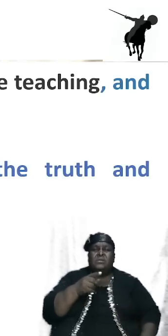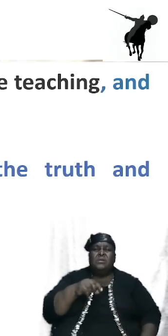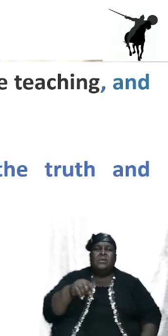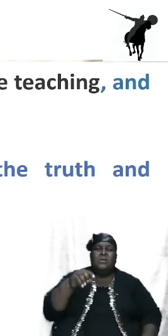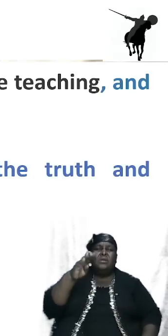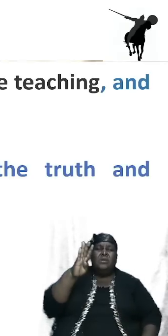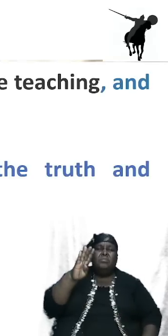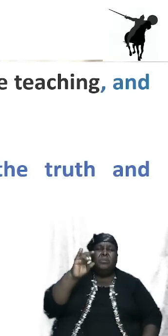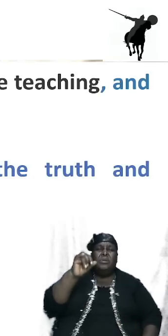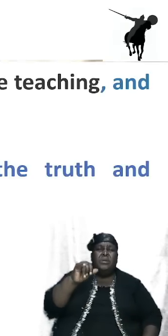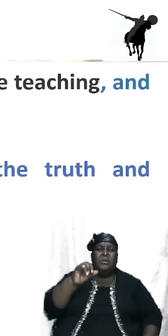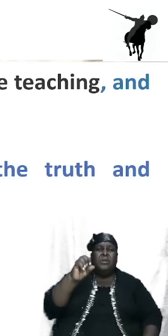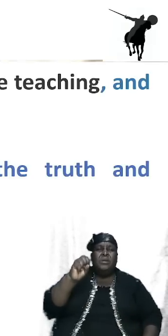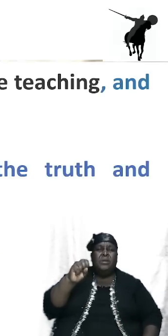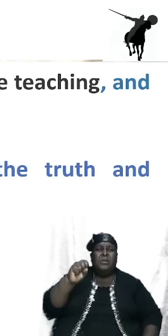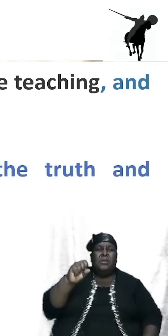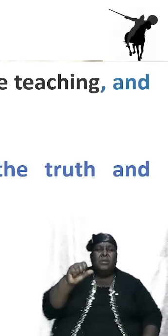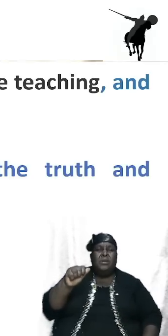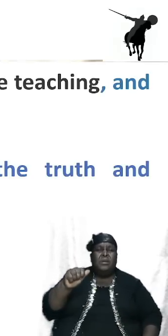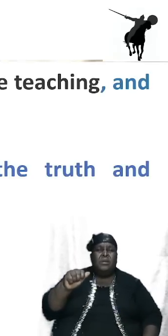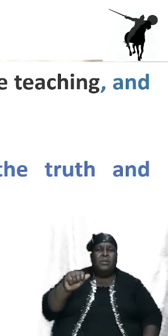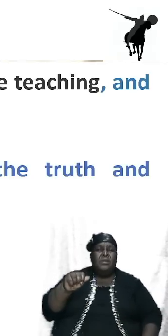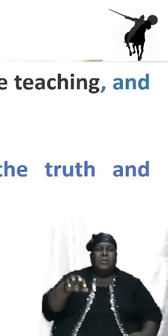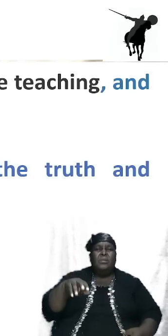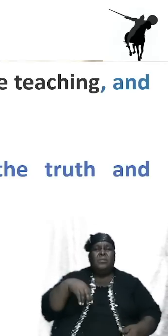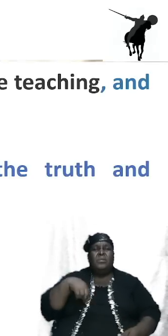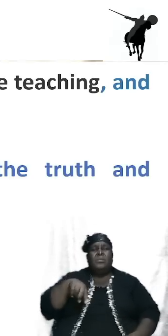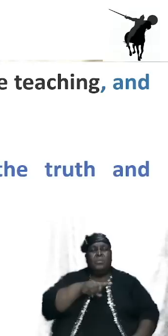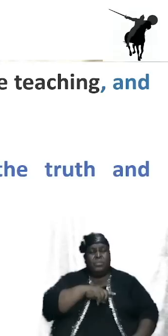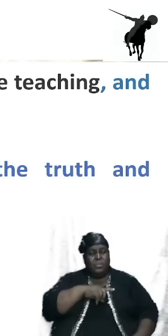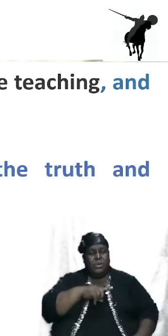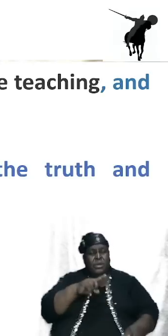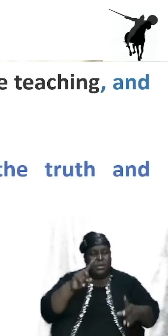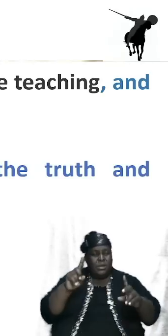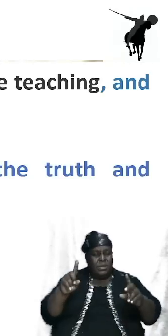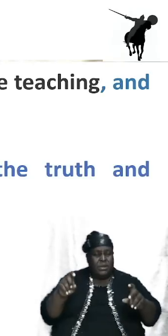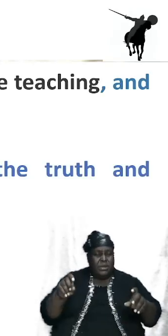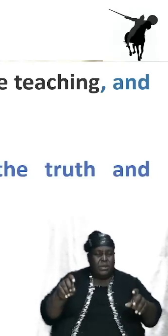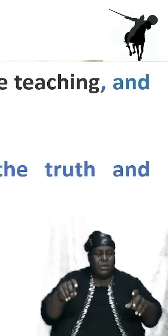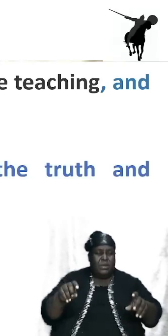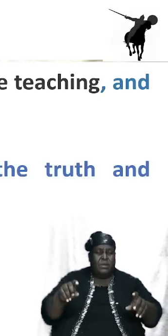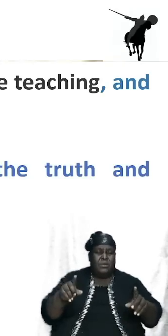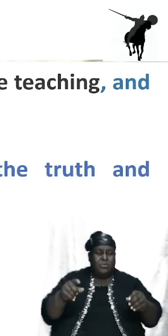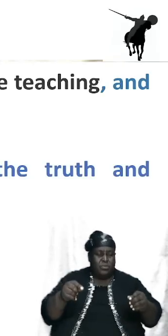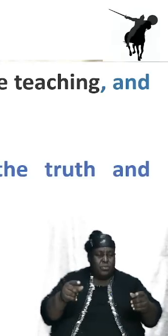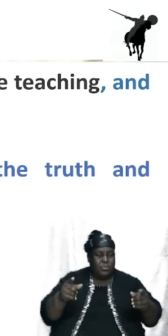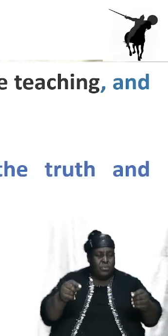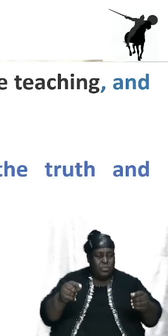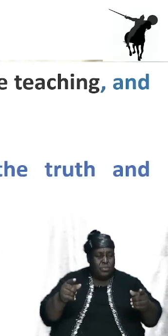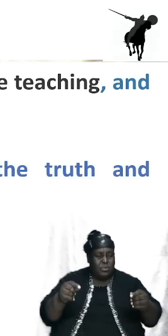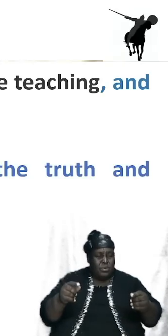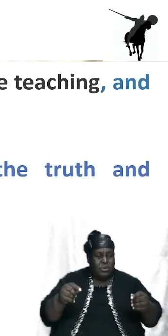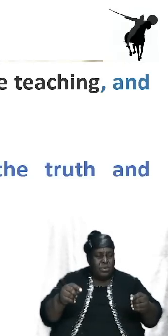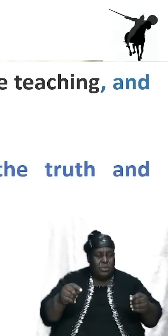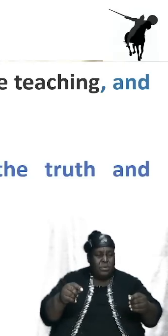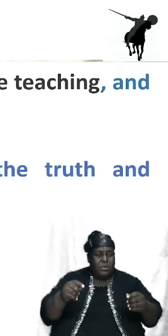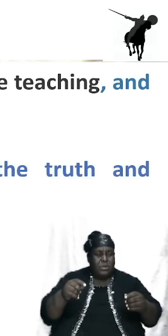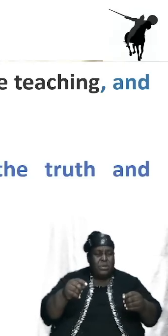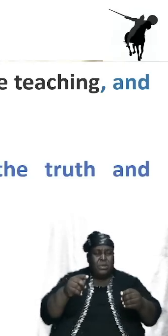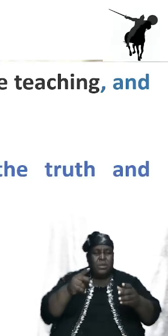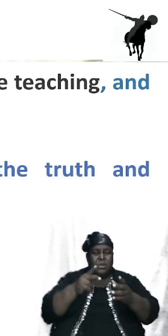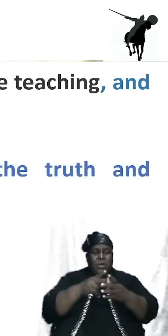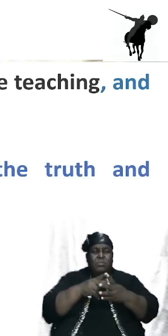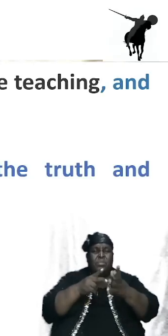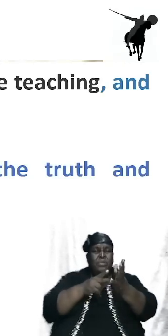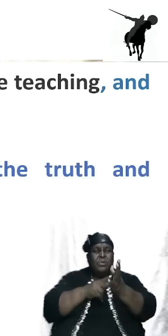doctrine. The Bible is telling us that we need to do or to keep sound doctrine in